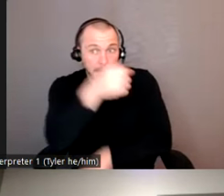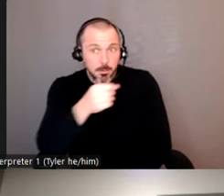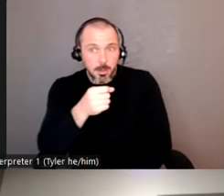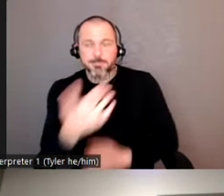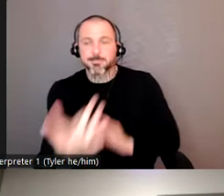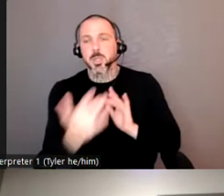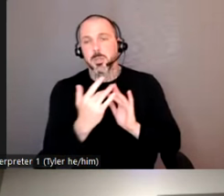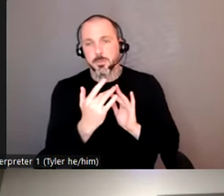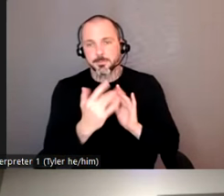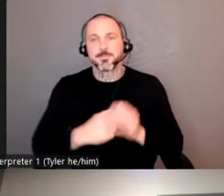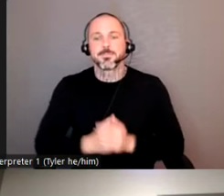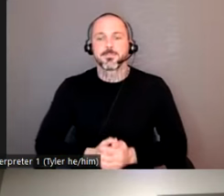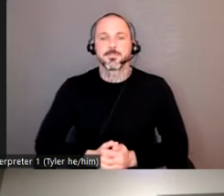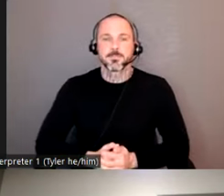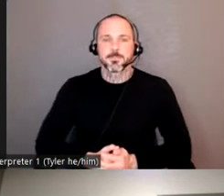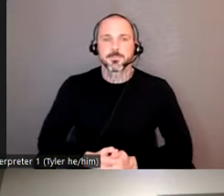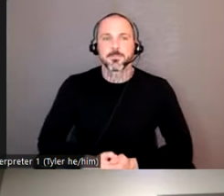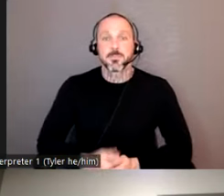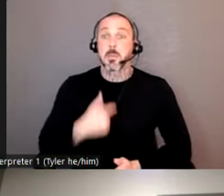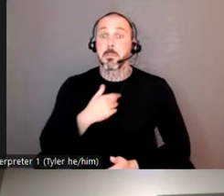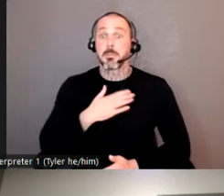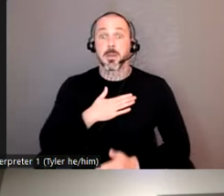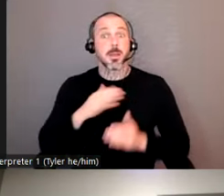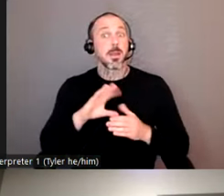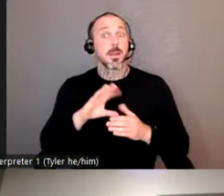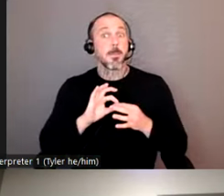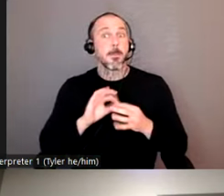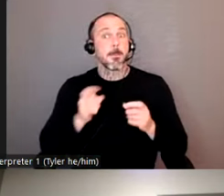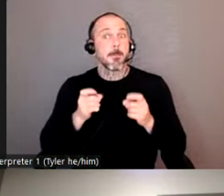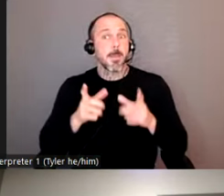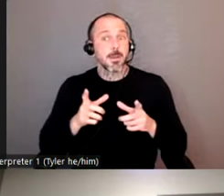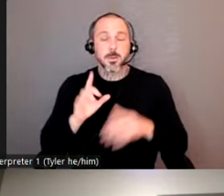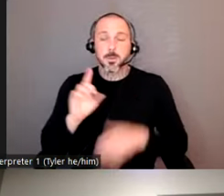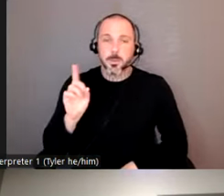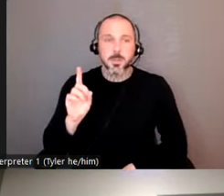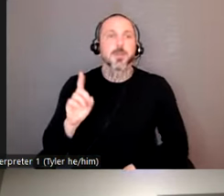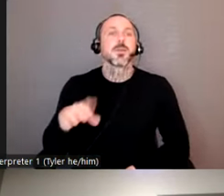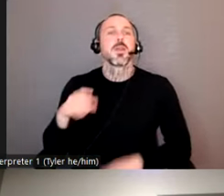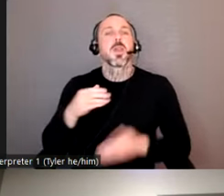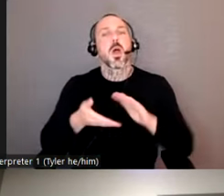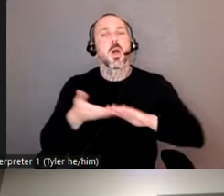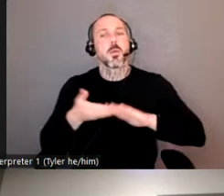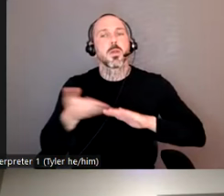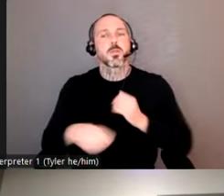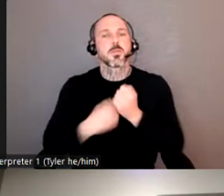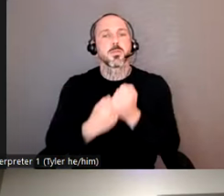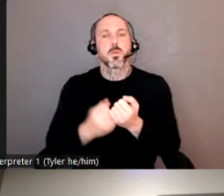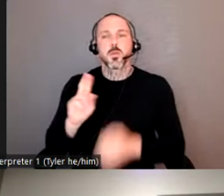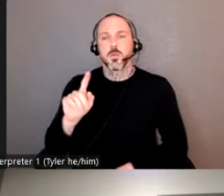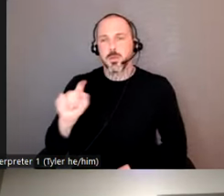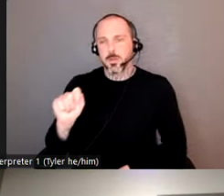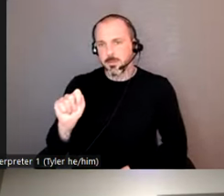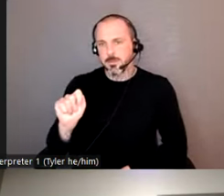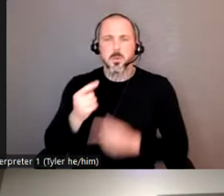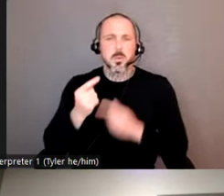So the unit that I co-manage is the Operational Support Unit. This is where we provide training and education to law enforcement, government, and